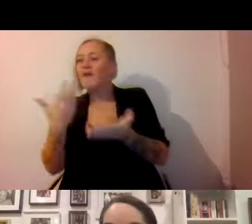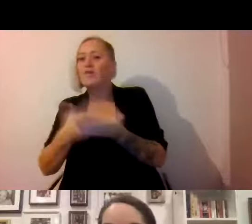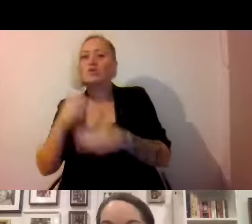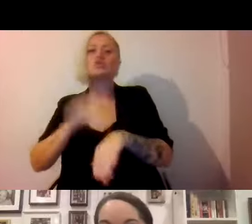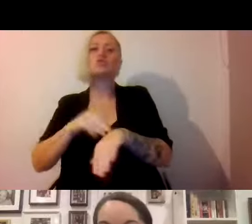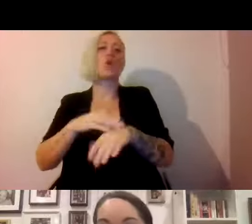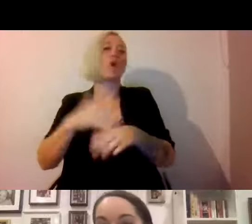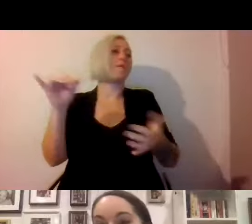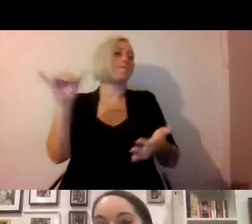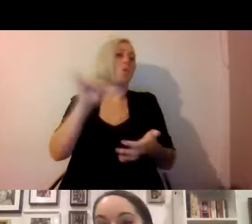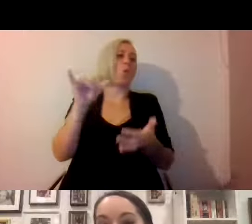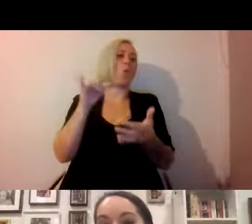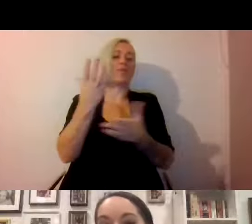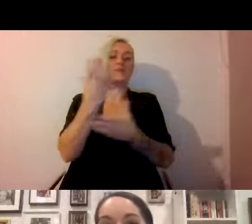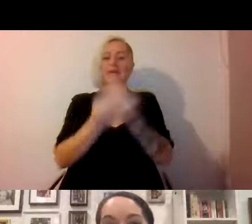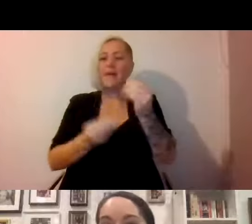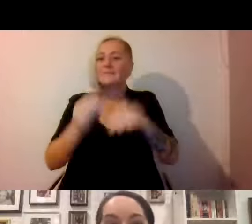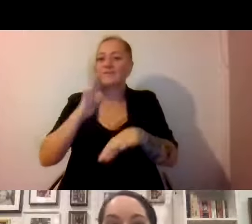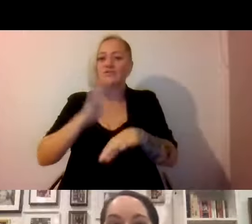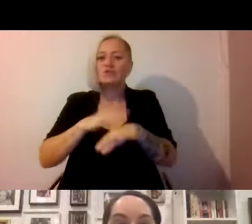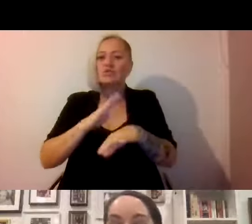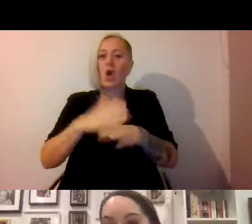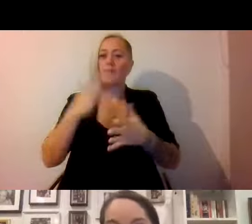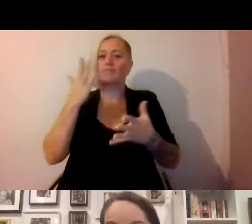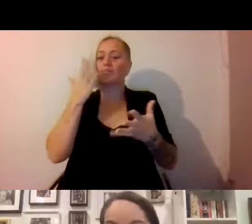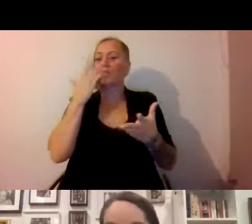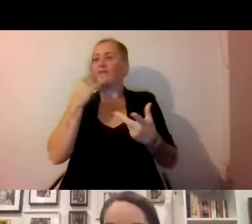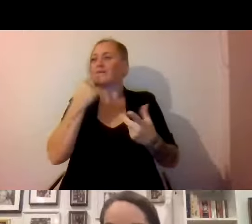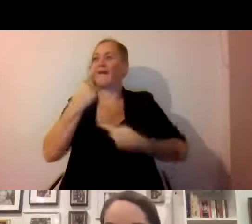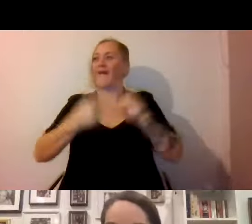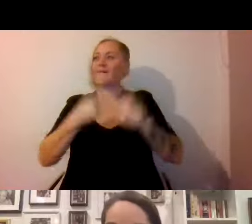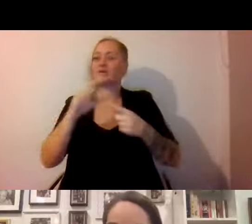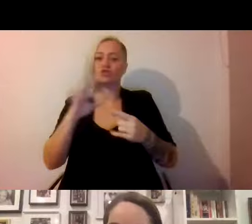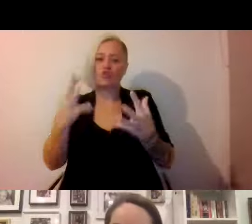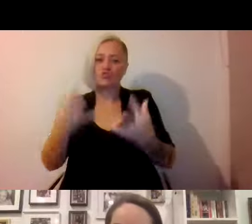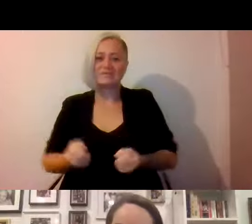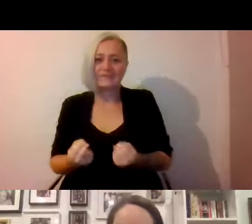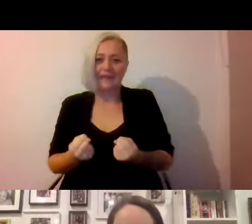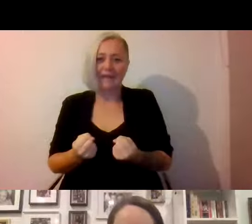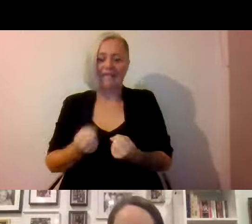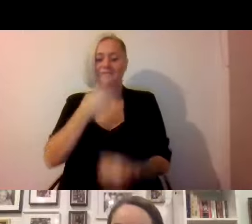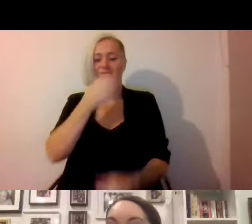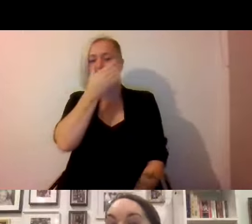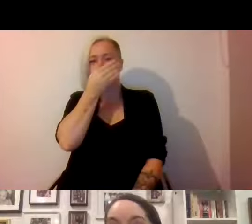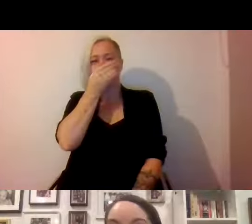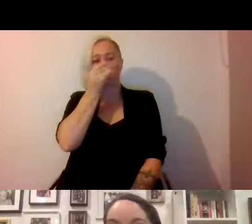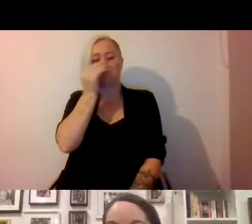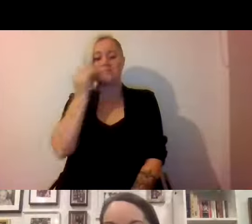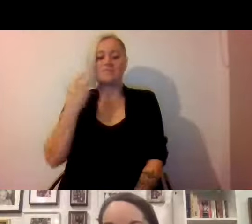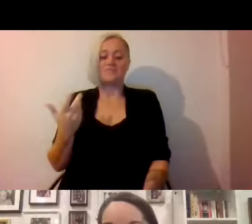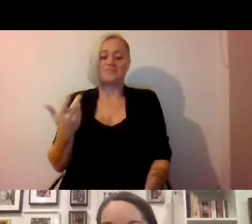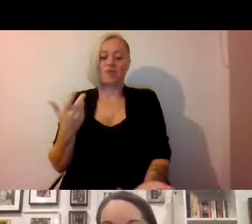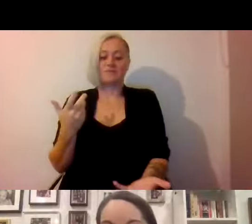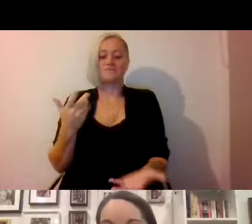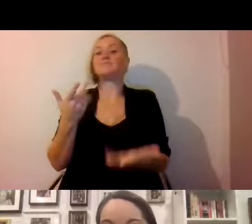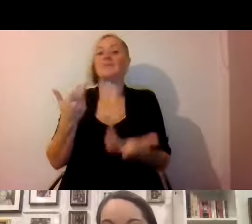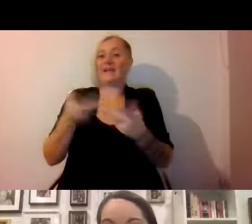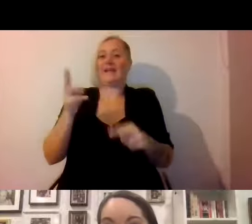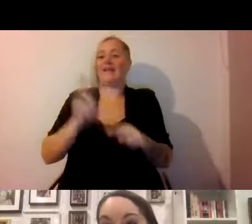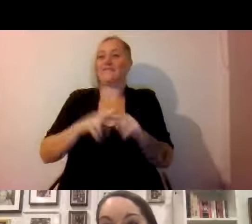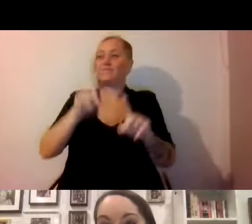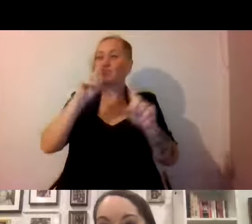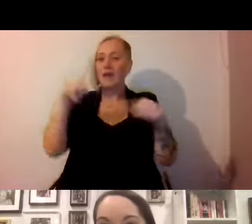gaps of time where information is just not being received. So Failing an interpreter being present,